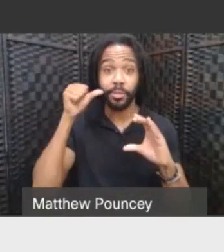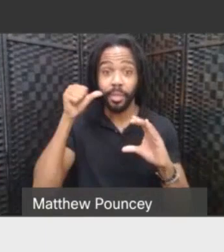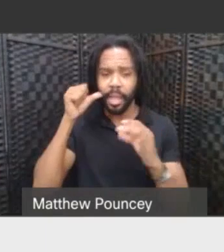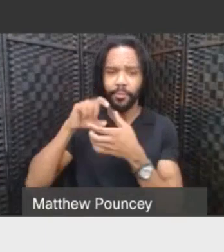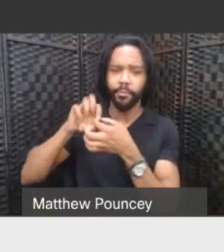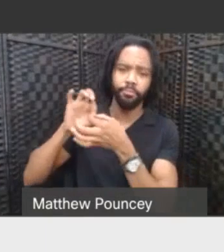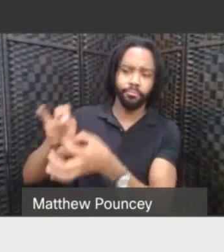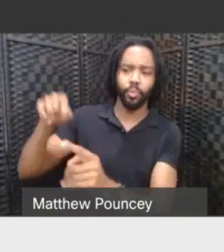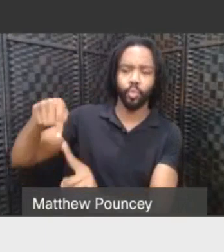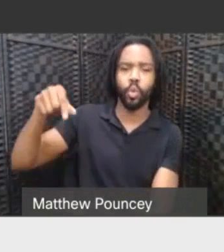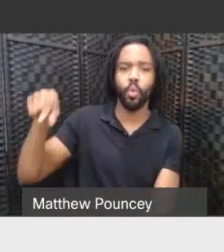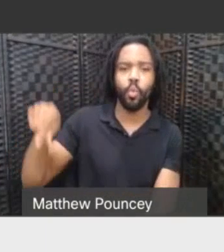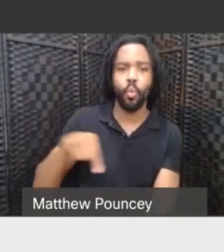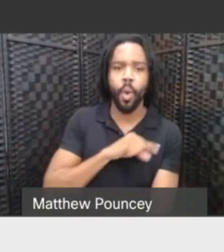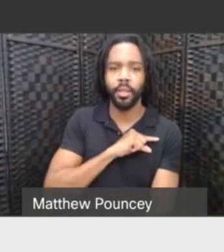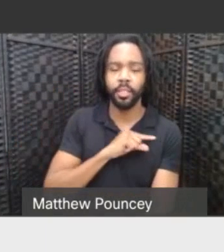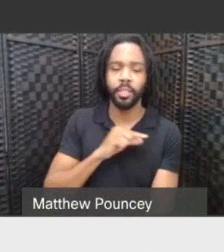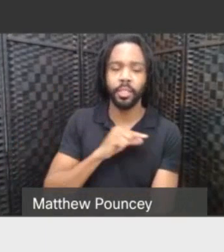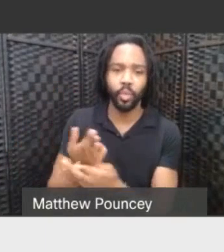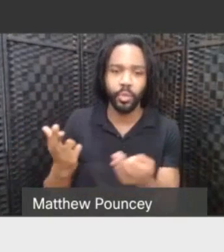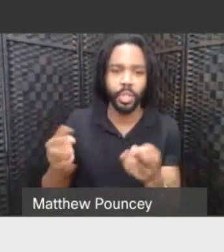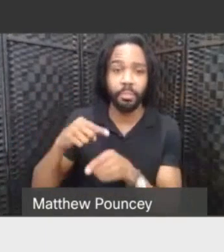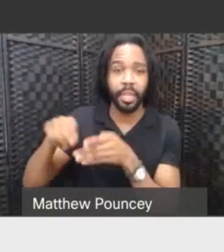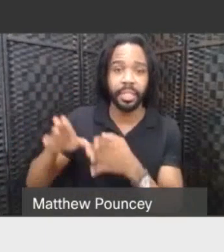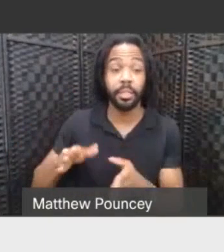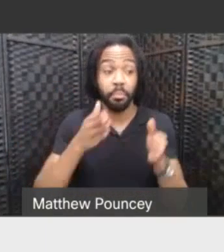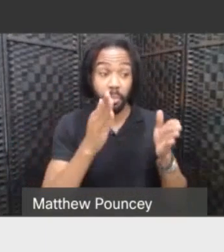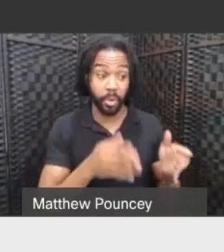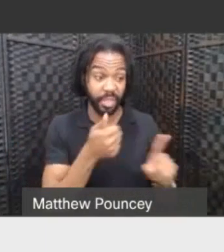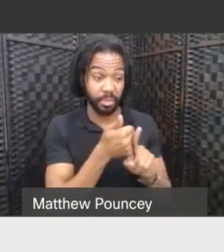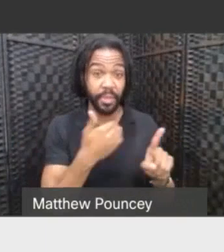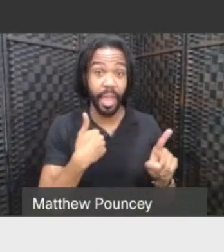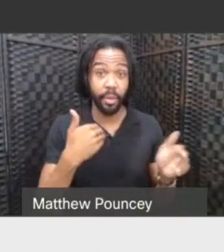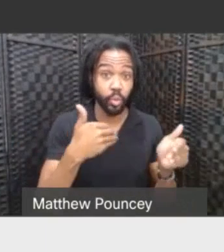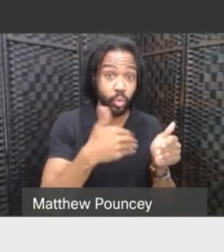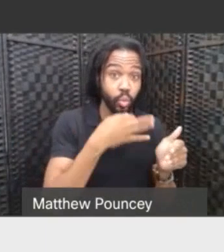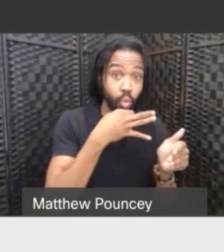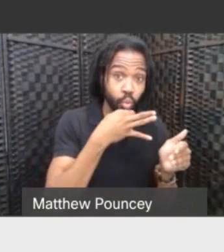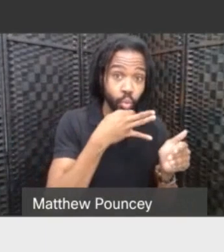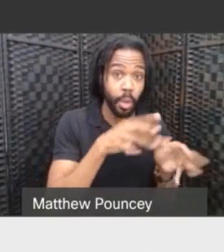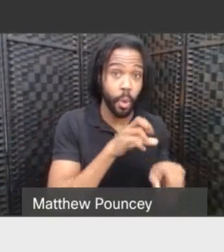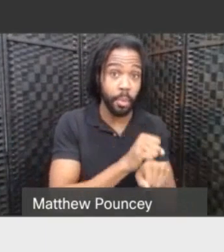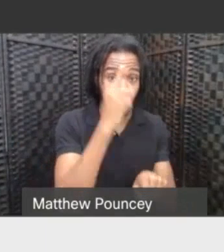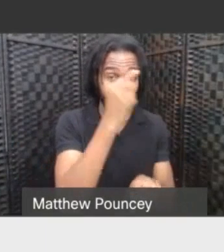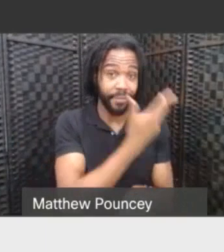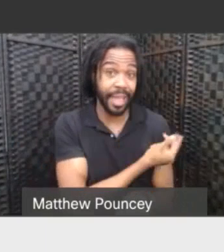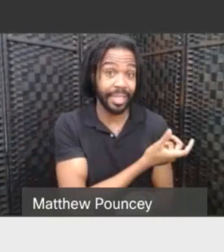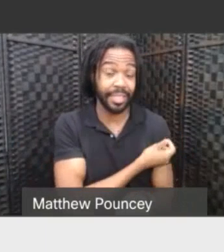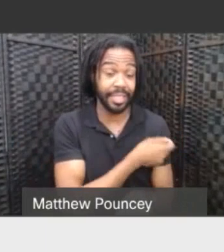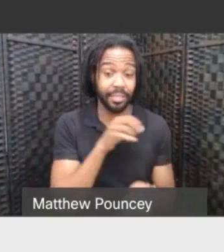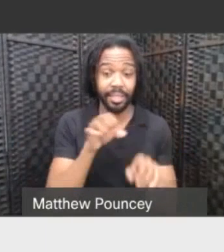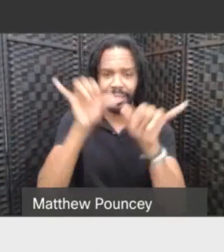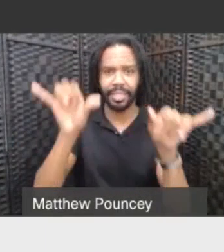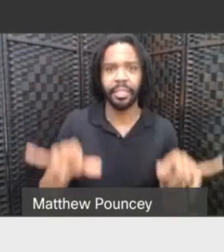specialists, people who have an upcoming COVID vaccine appointment, the system is still counting them as an issue against the provider to